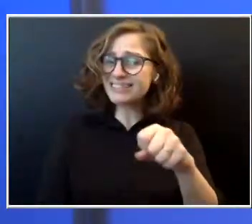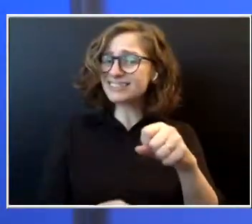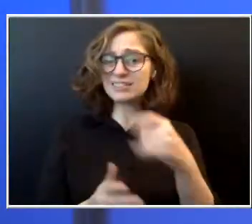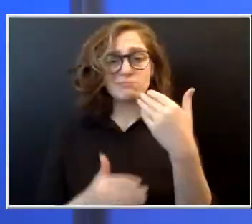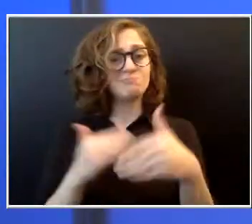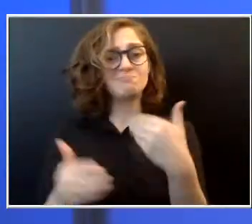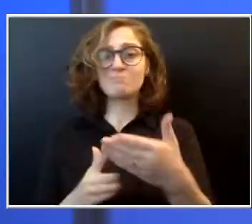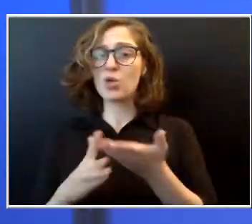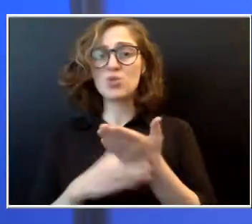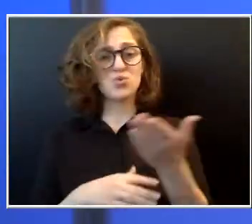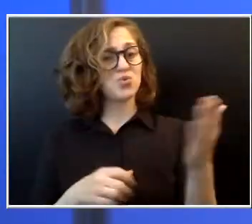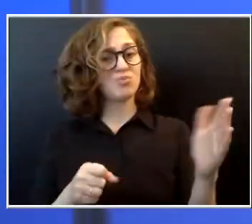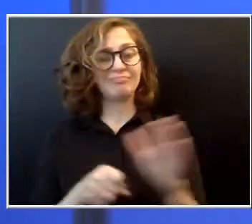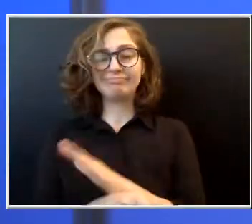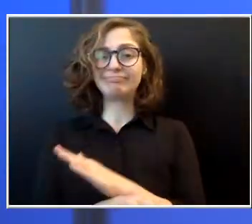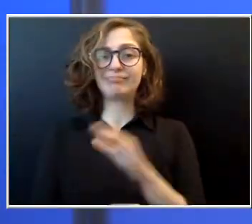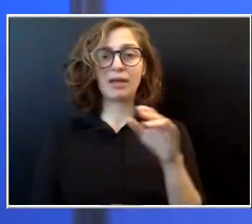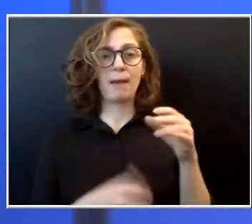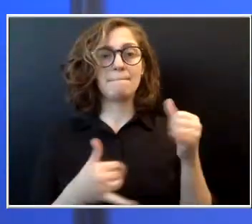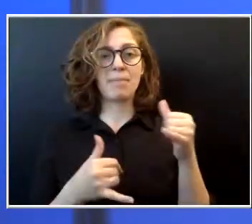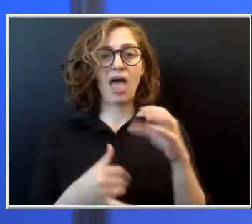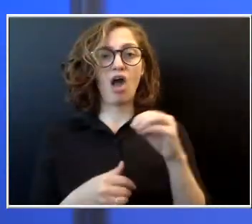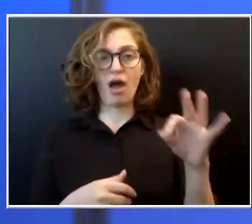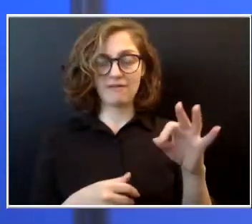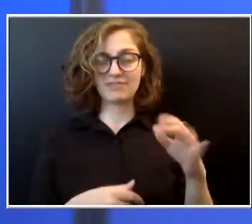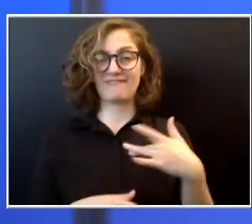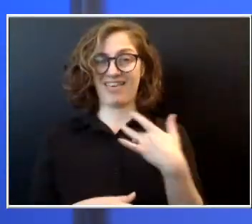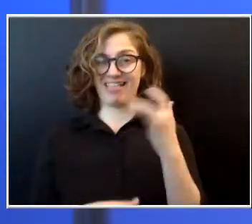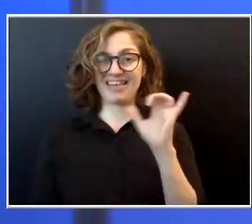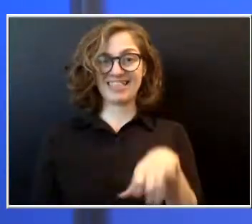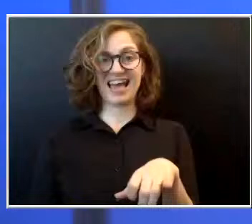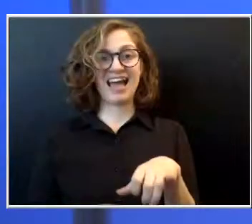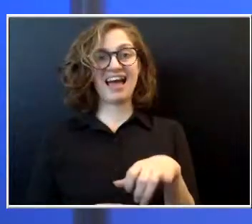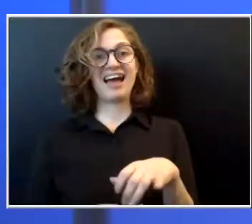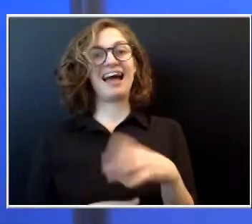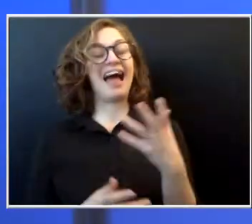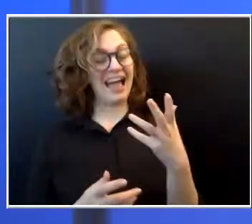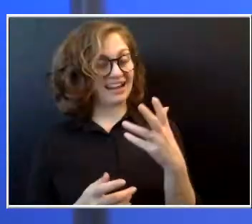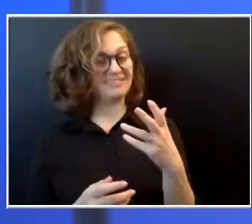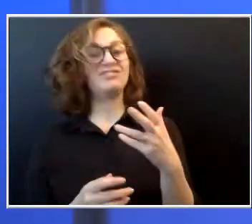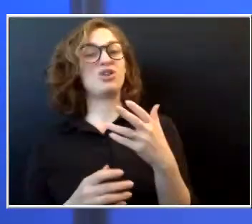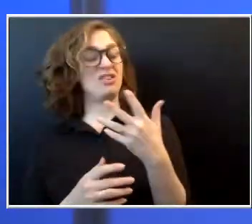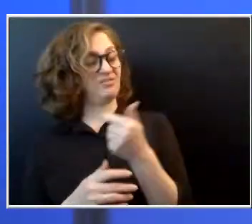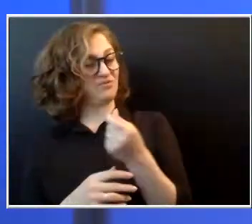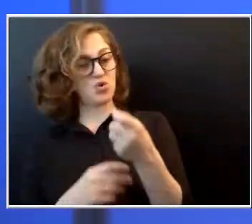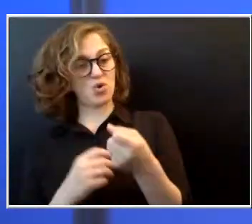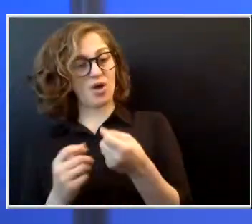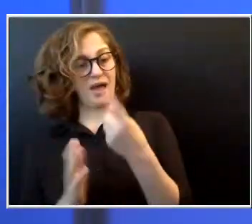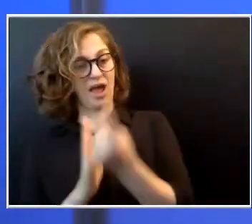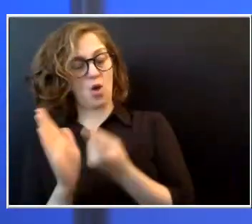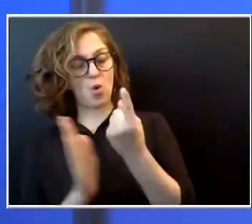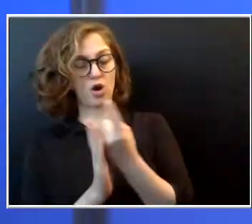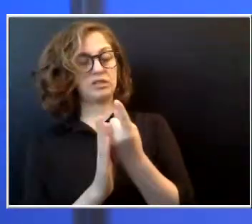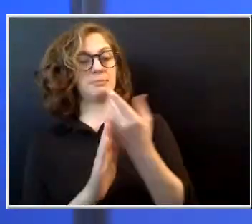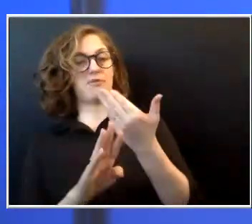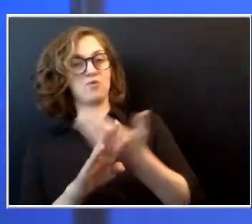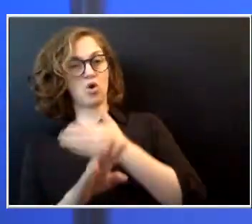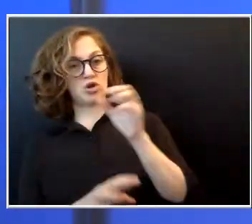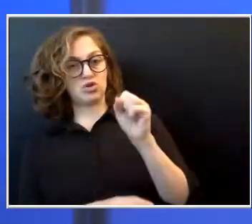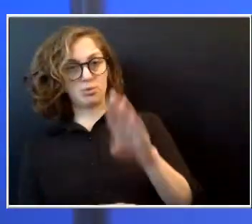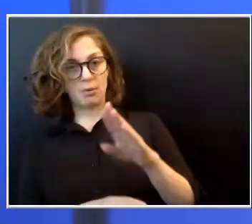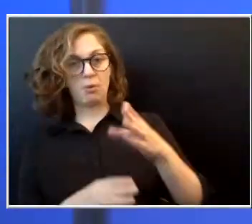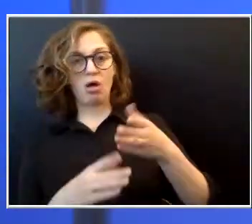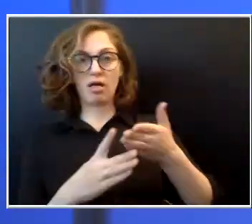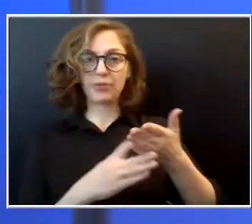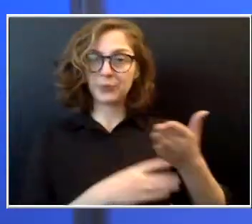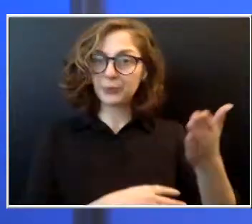way for the five and a half, 6 hours there before the Super Bowl and through the Super Bowl. So yeah, absolutely, your heart can feel the effects of this. You can have increased heart